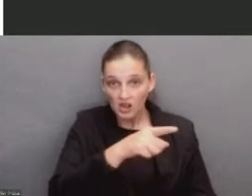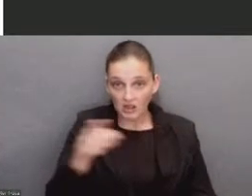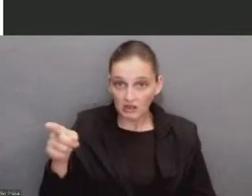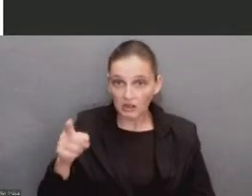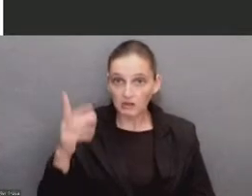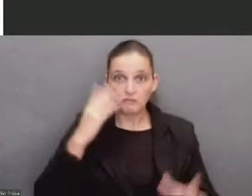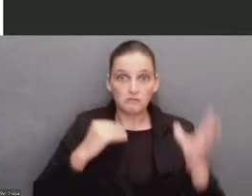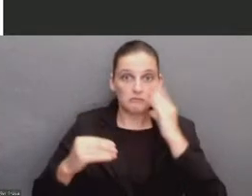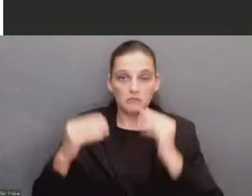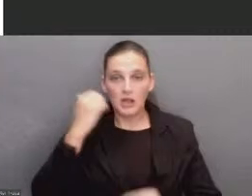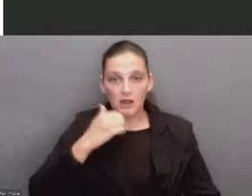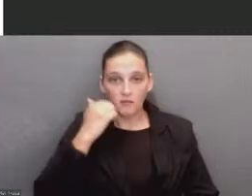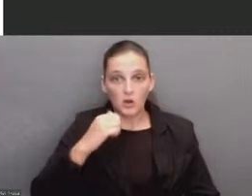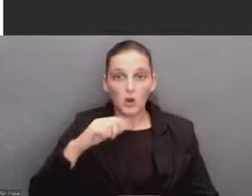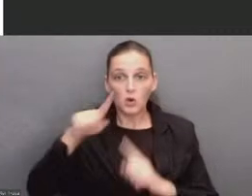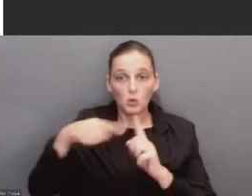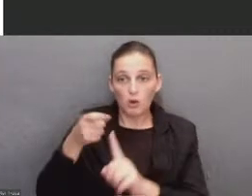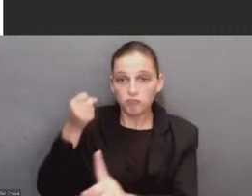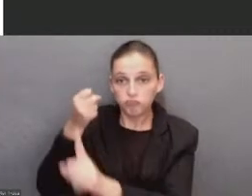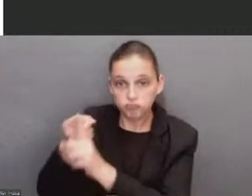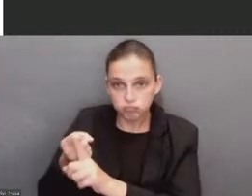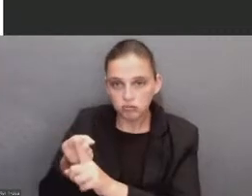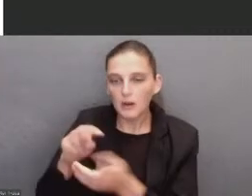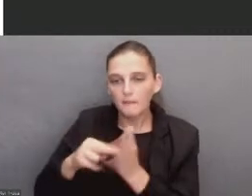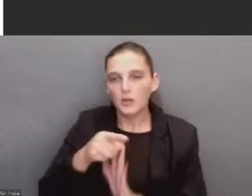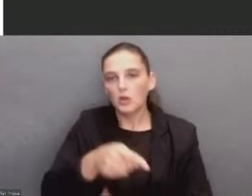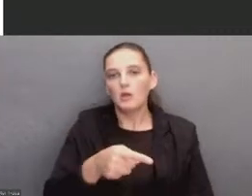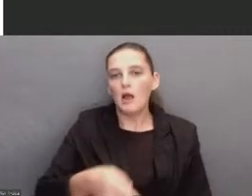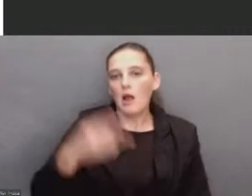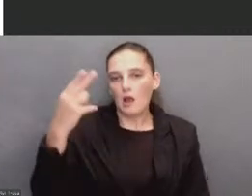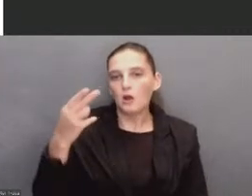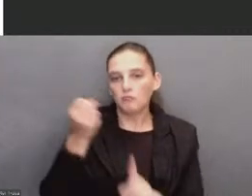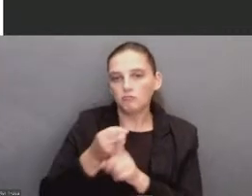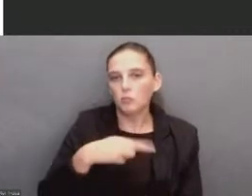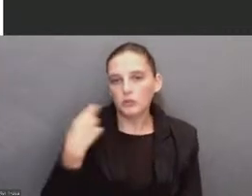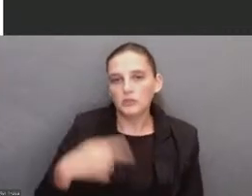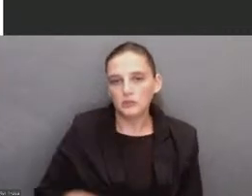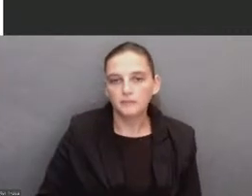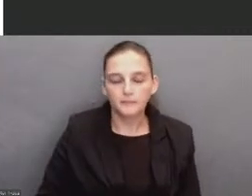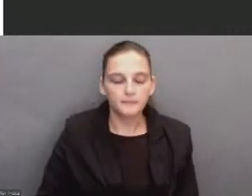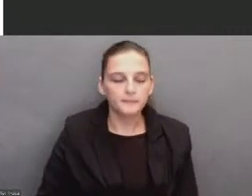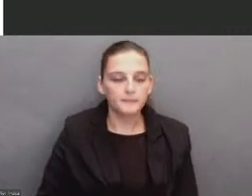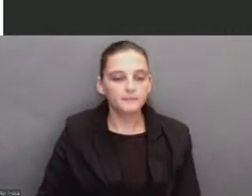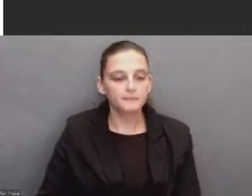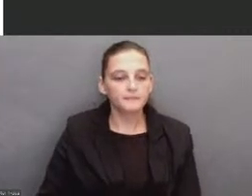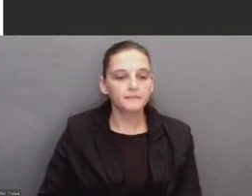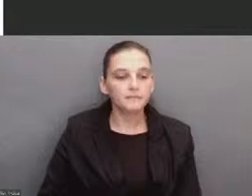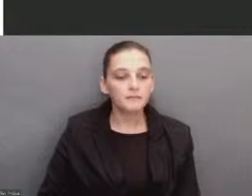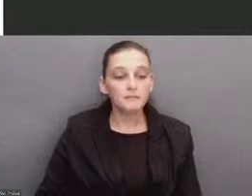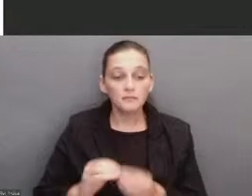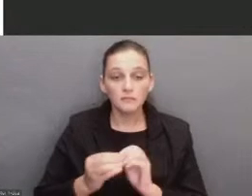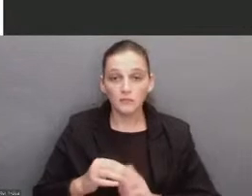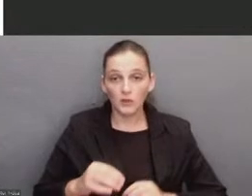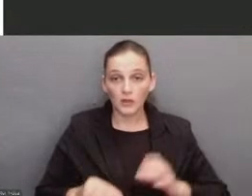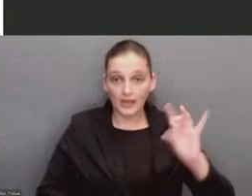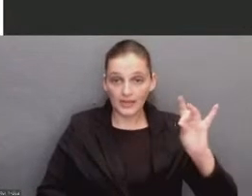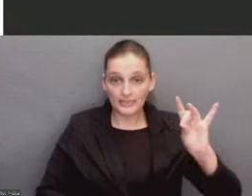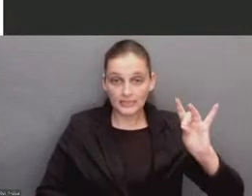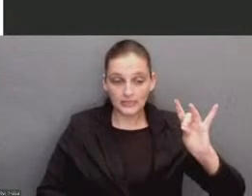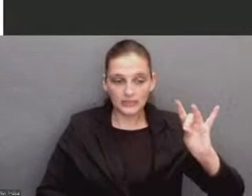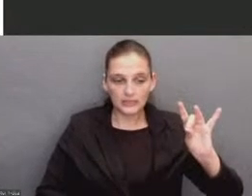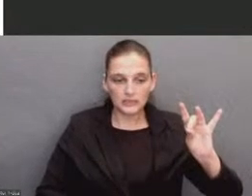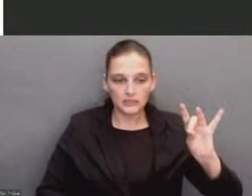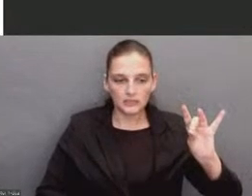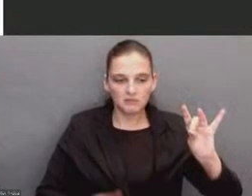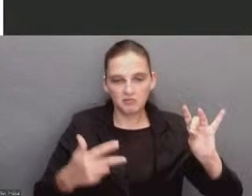greater risk when disasters do strike. For problem statement 8, similar